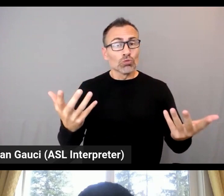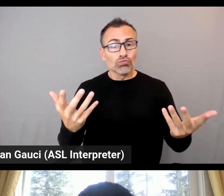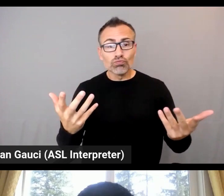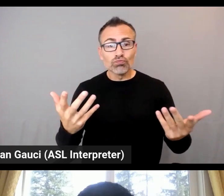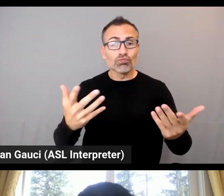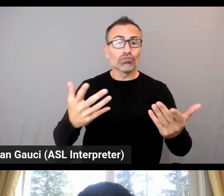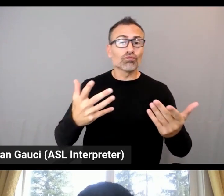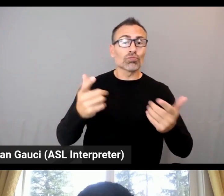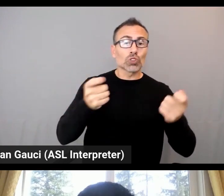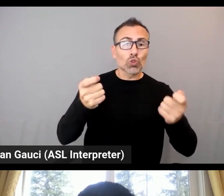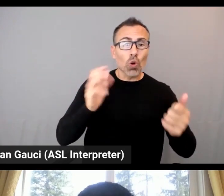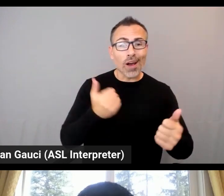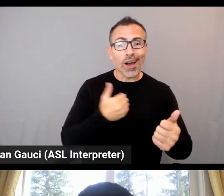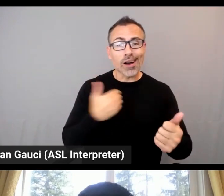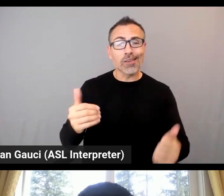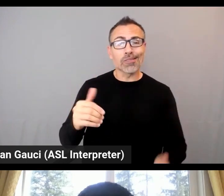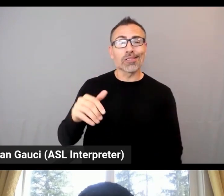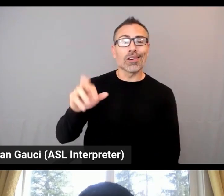GuardDuty configurations.